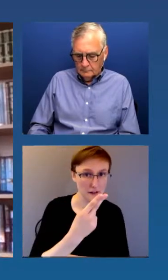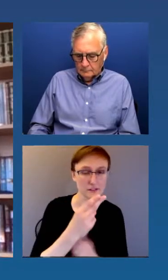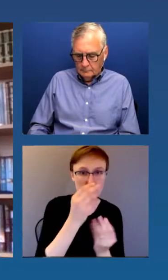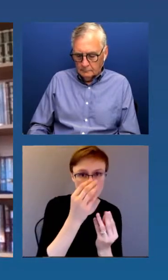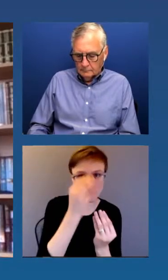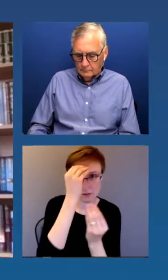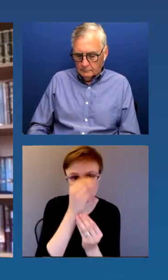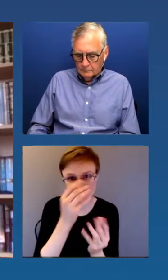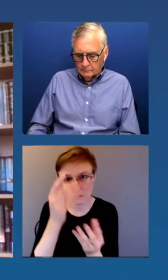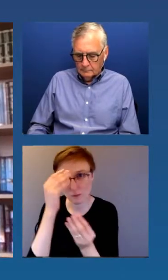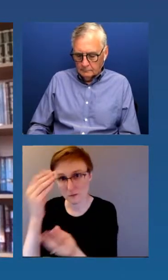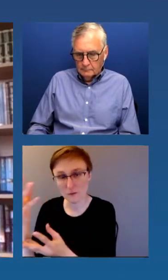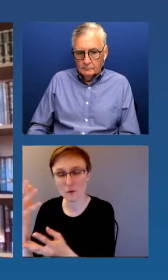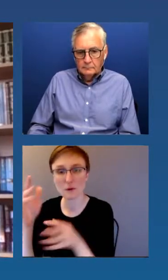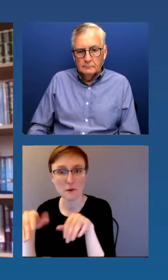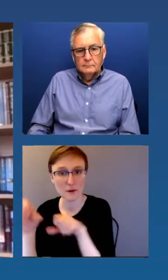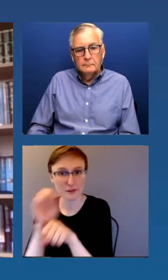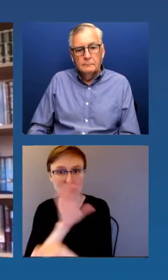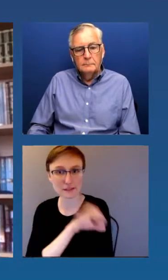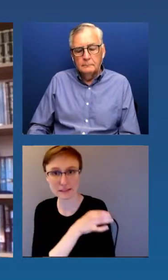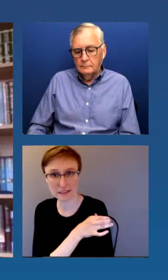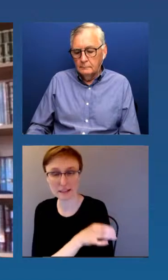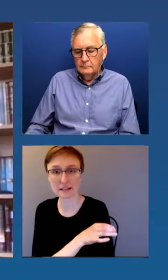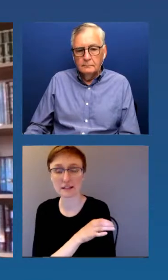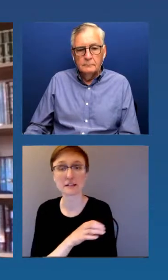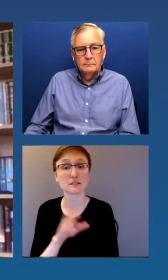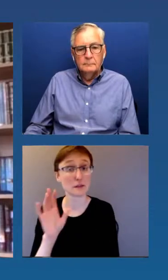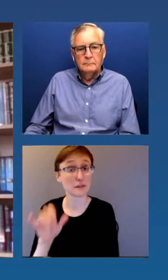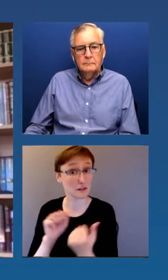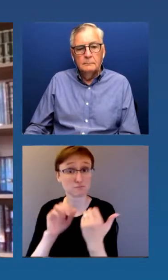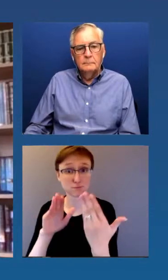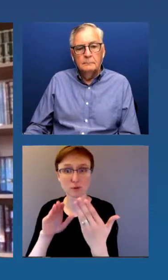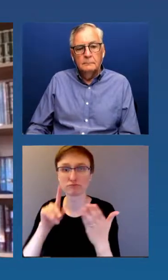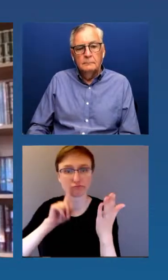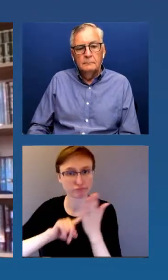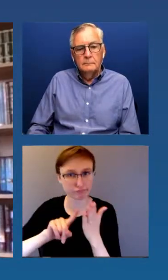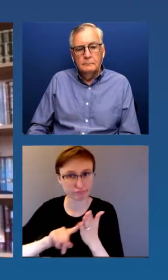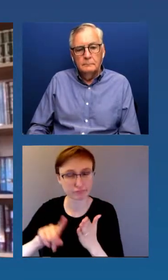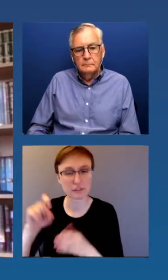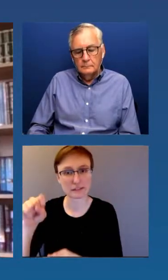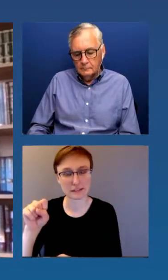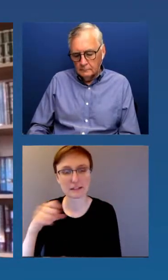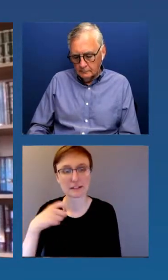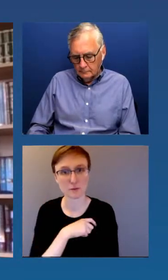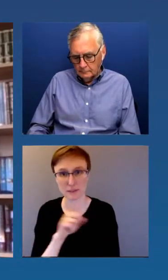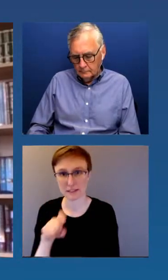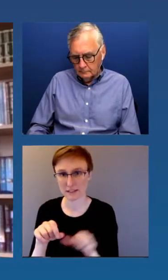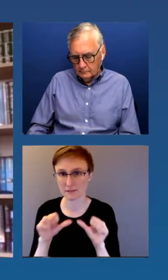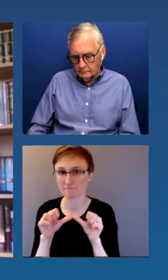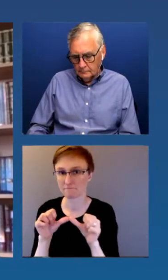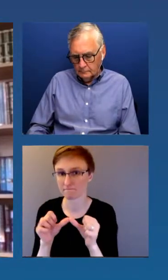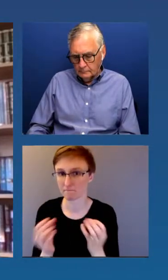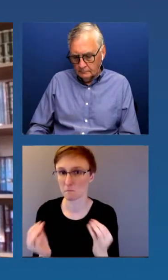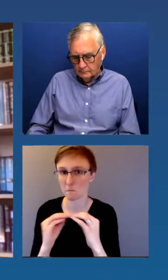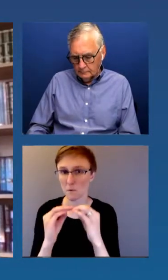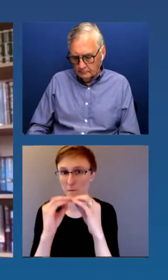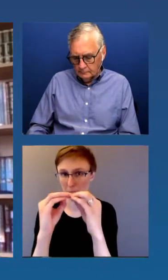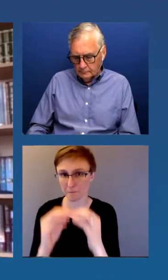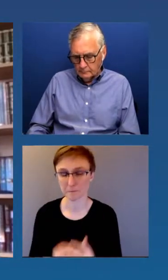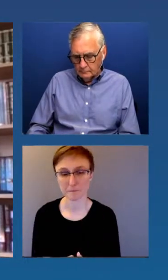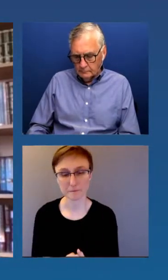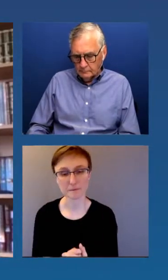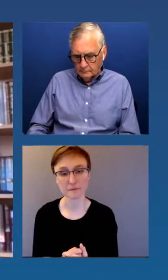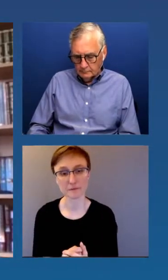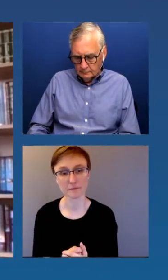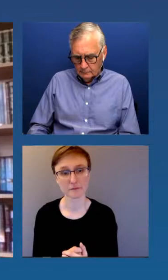clinic itself. So that approach has been explored. And again, of course, need to do a lot more of that. And as well, just